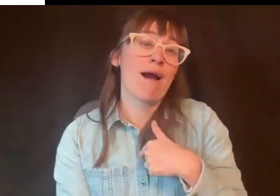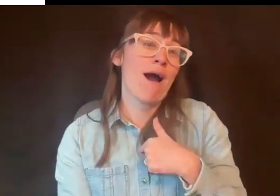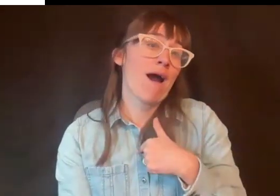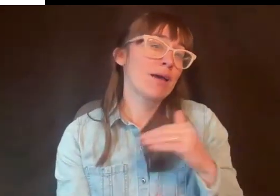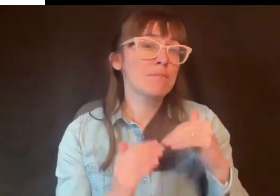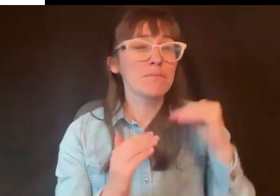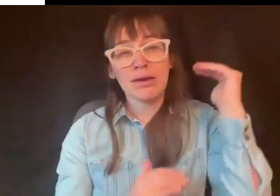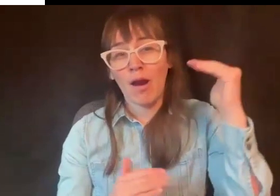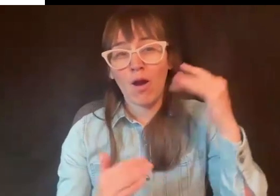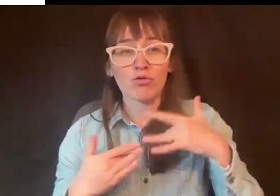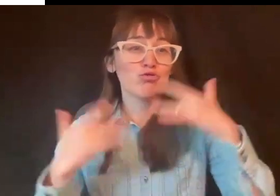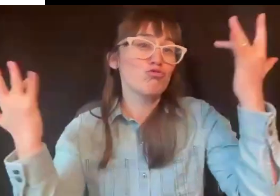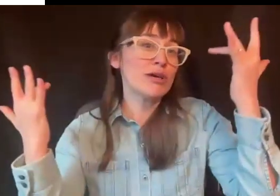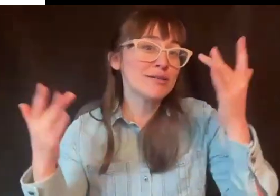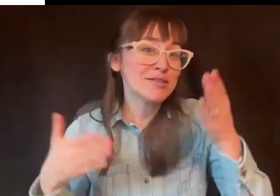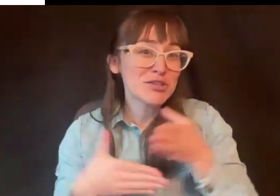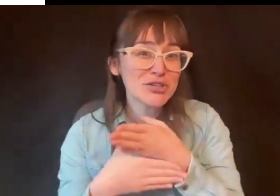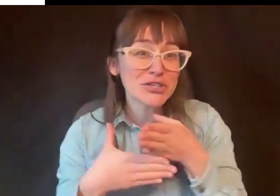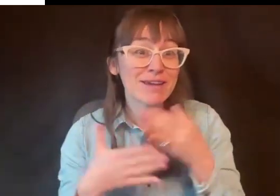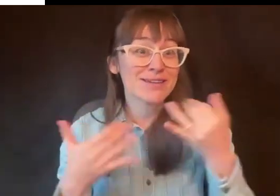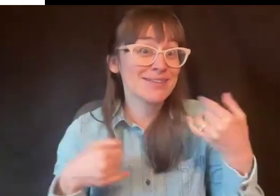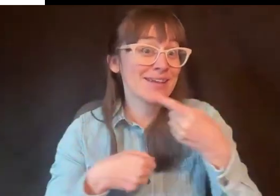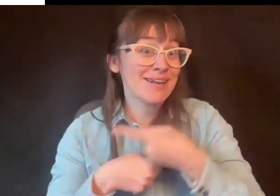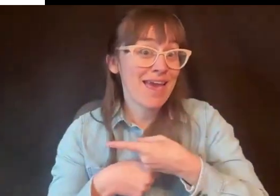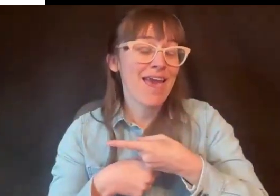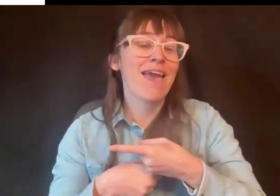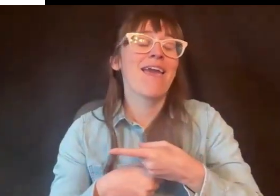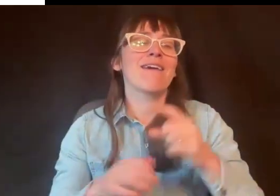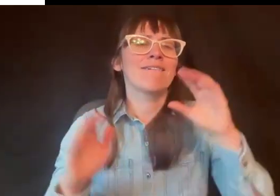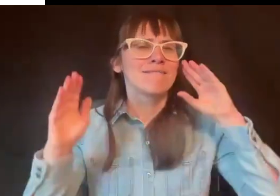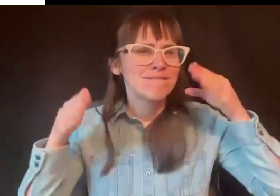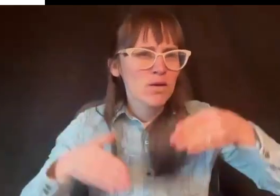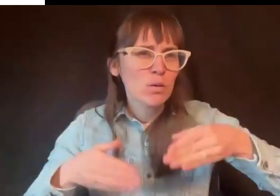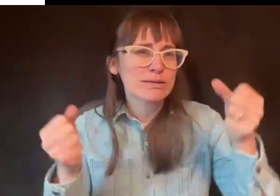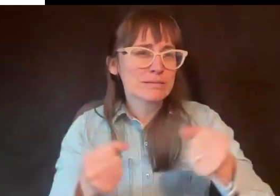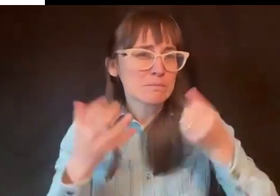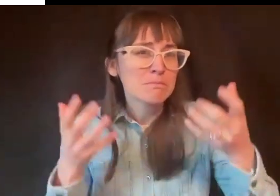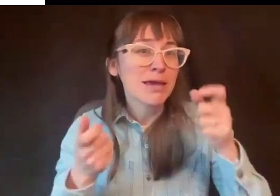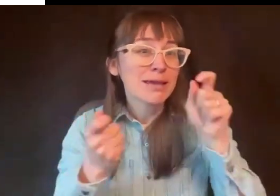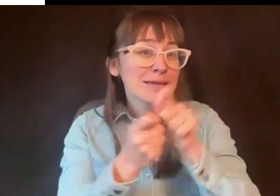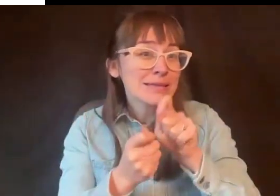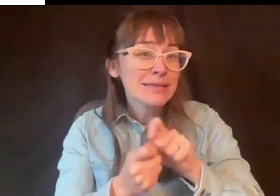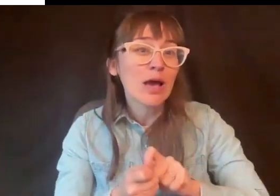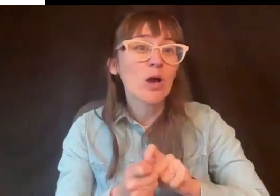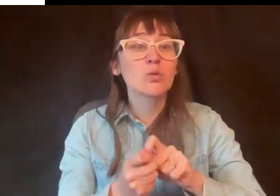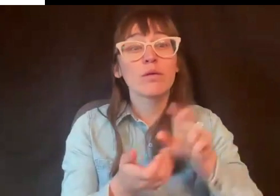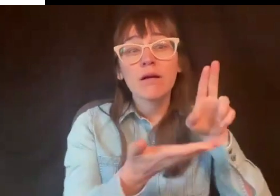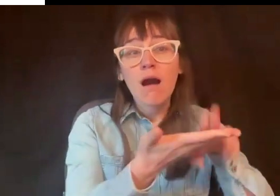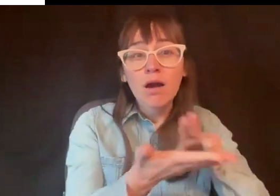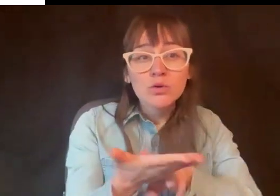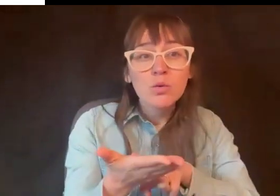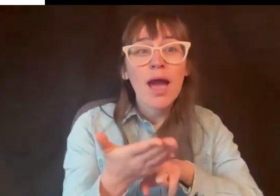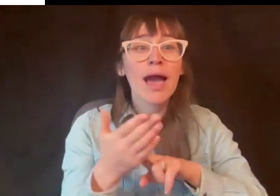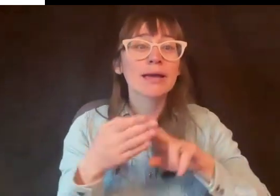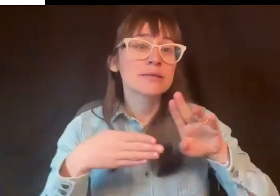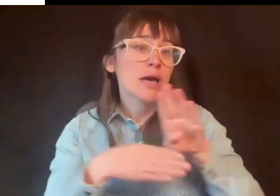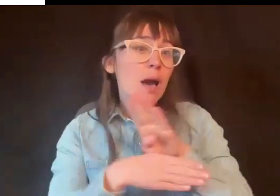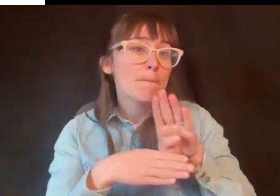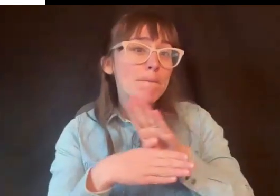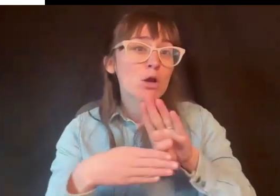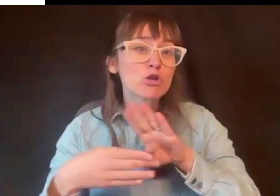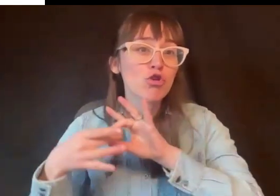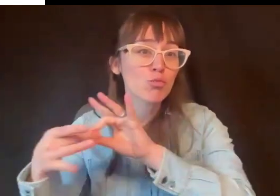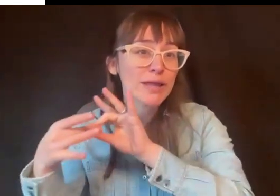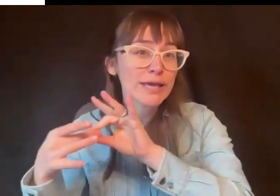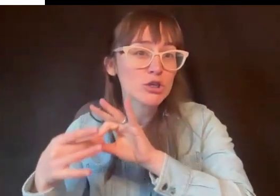delighted to share that today's webinar will cover many details related to contracts and commercial relationships. We can go